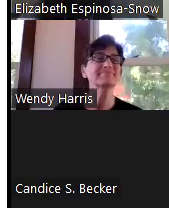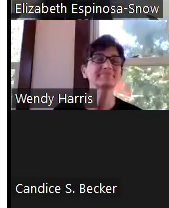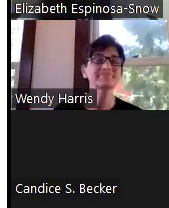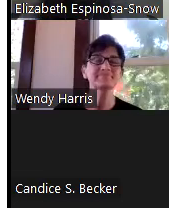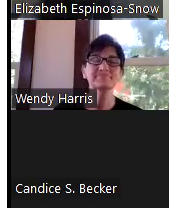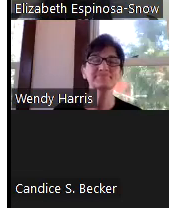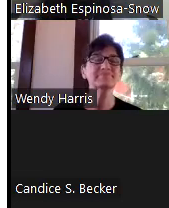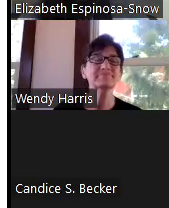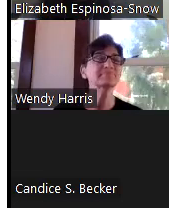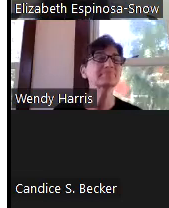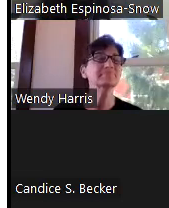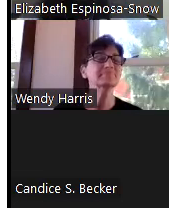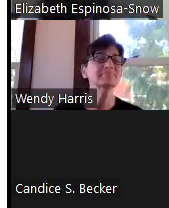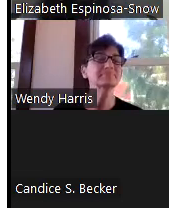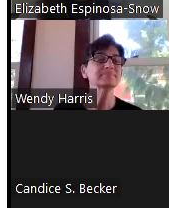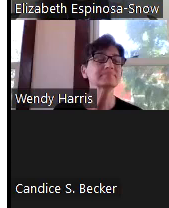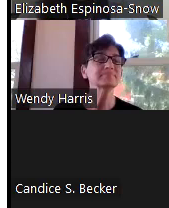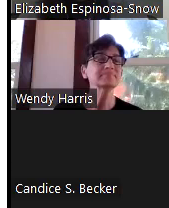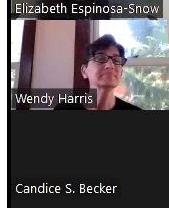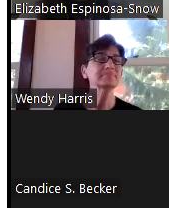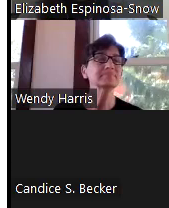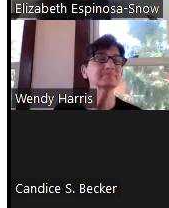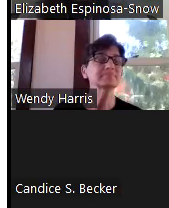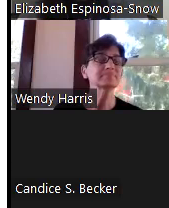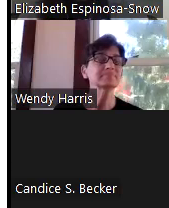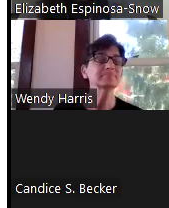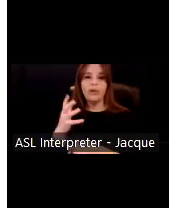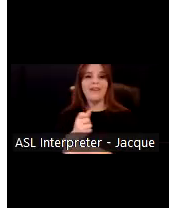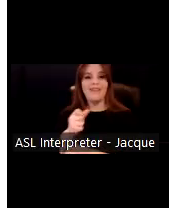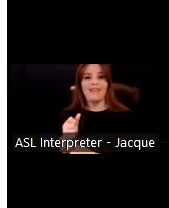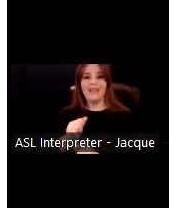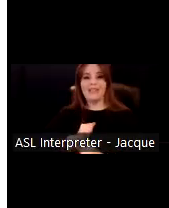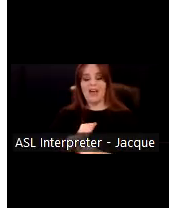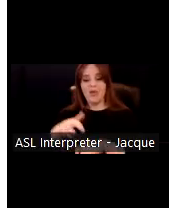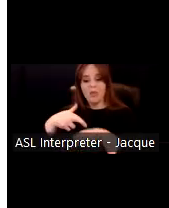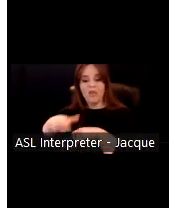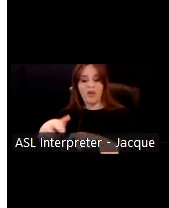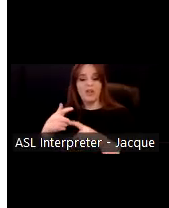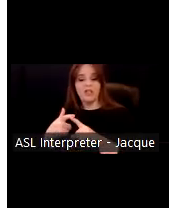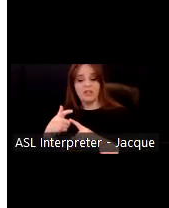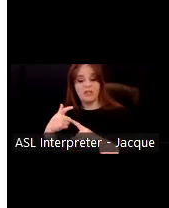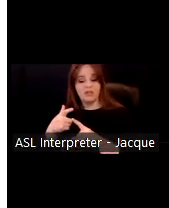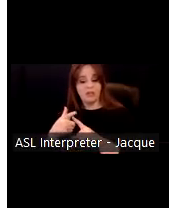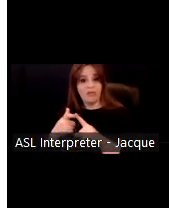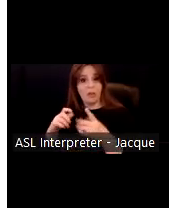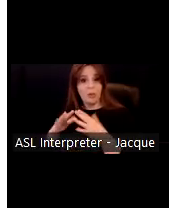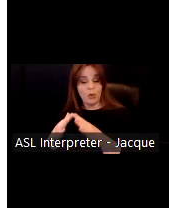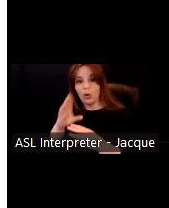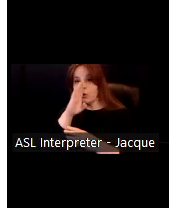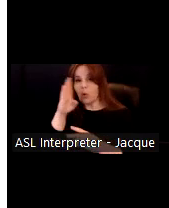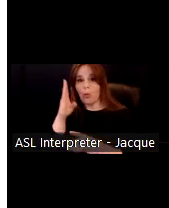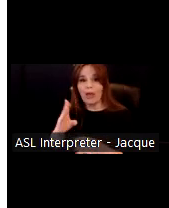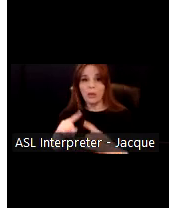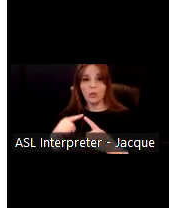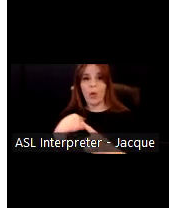With regards to referrals, we will get self-referrals from families in the community directly to our agency. And that is